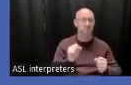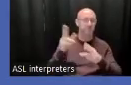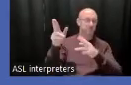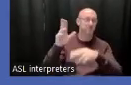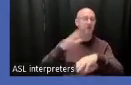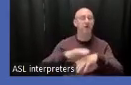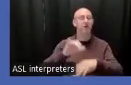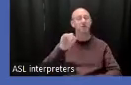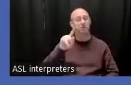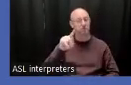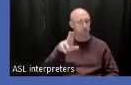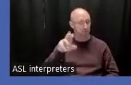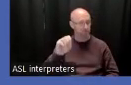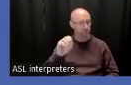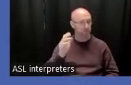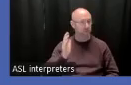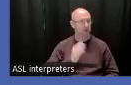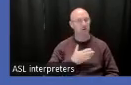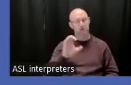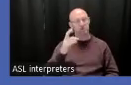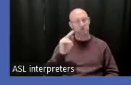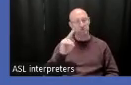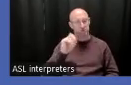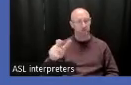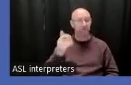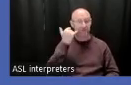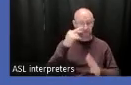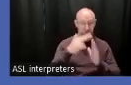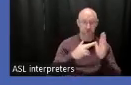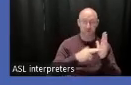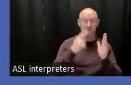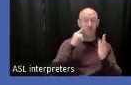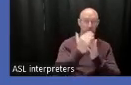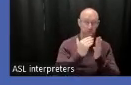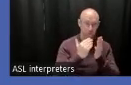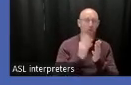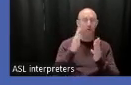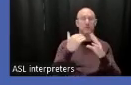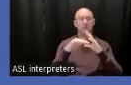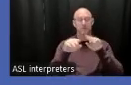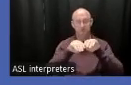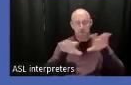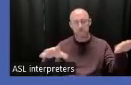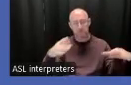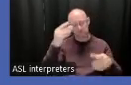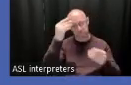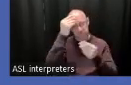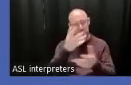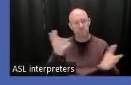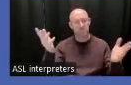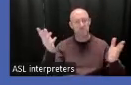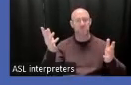YouTube channel. And all of you who have registered for the course, we'll send an email out letting you know that the